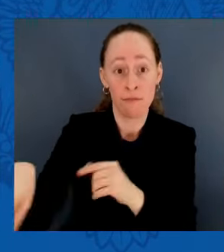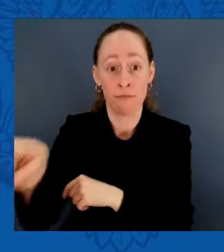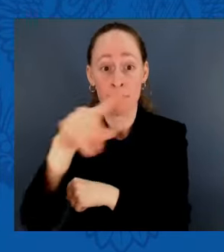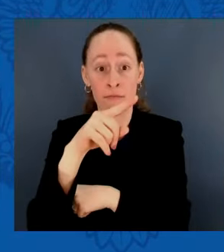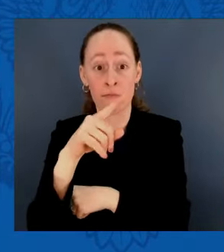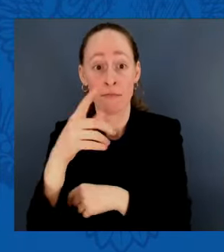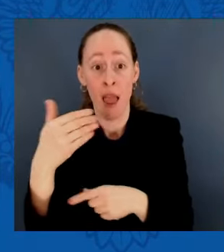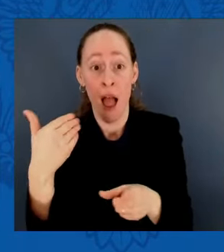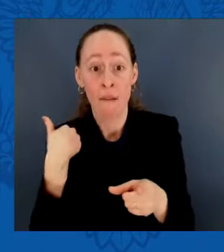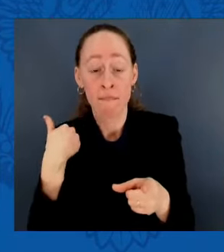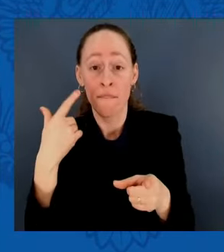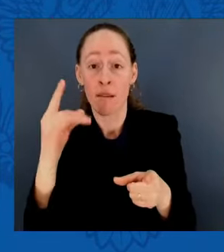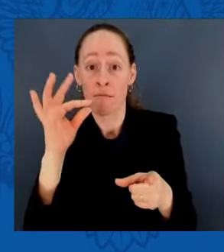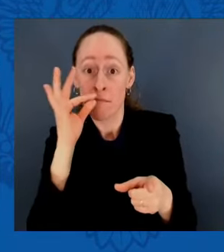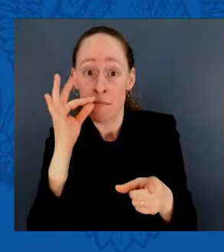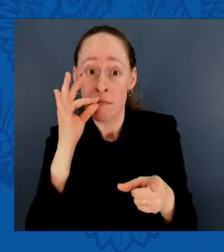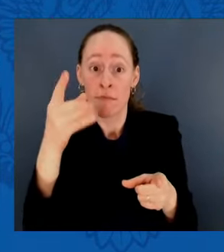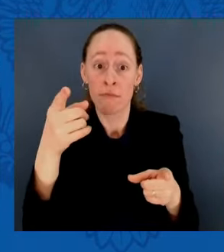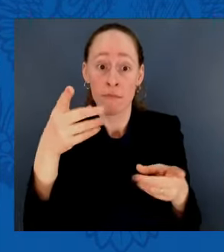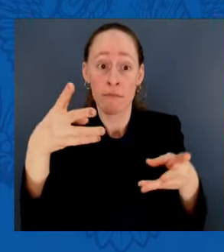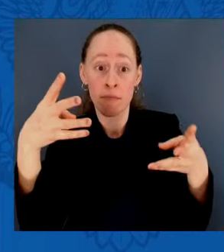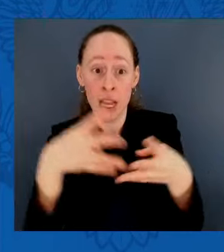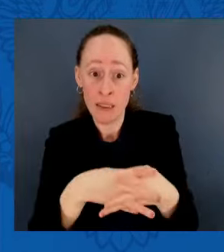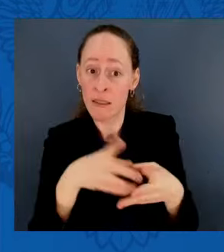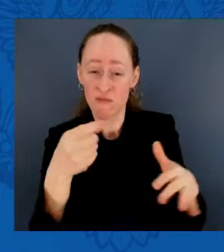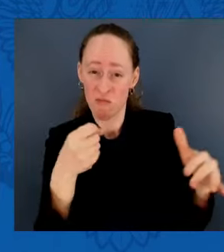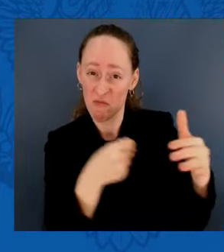simply using or having on their record.